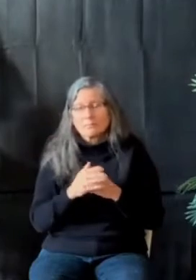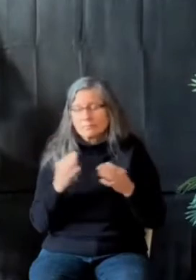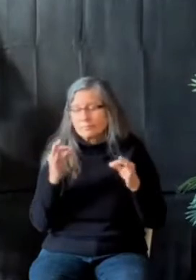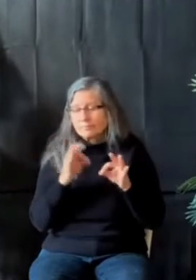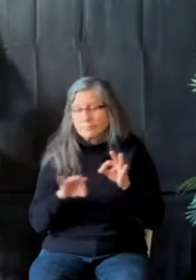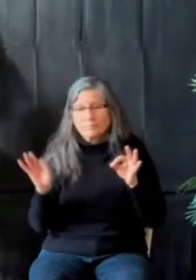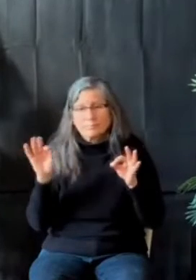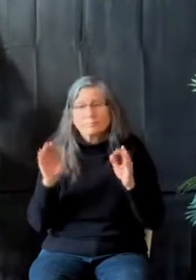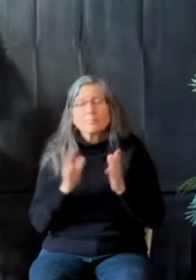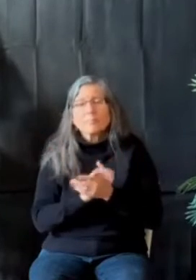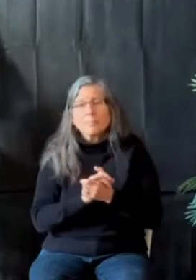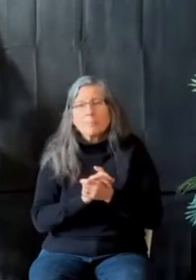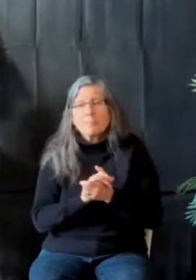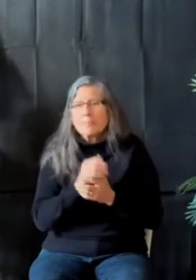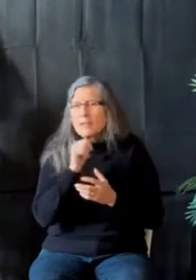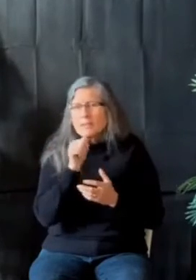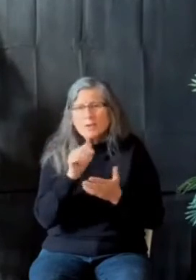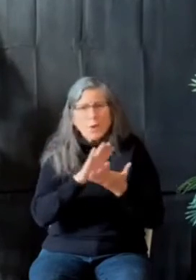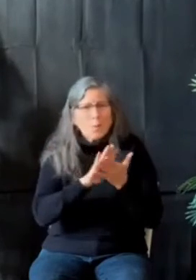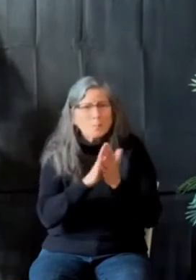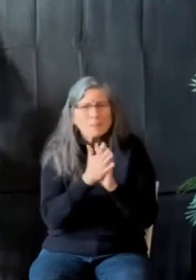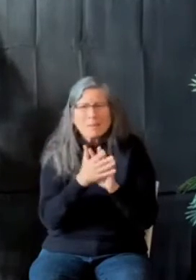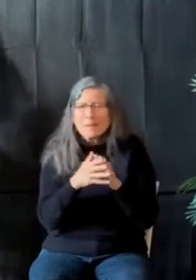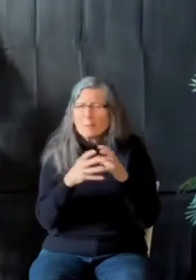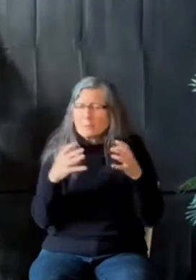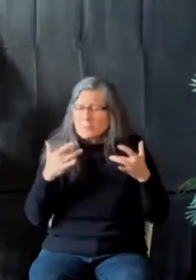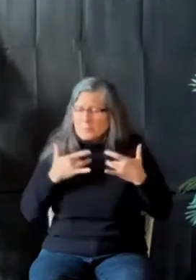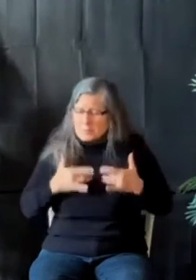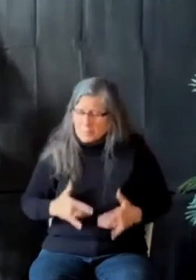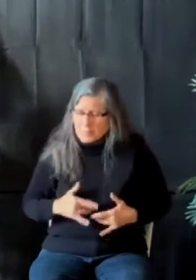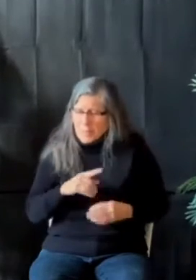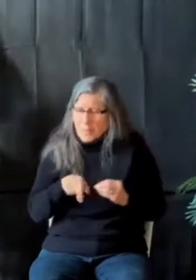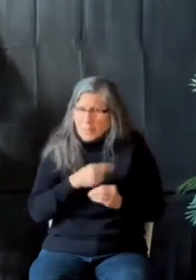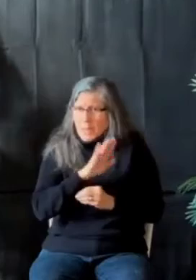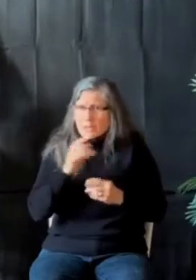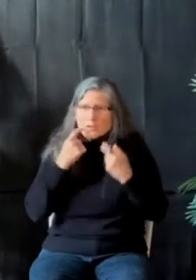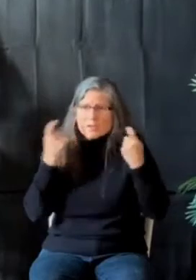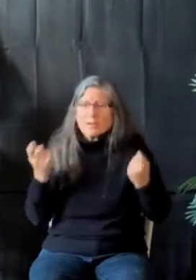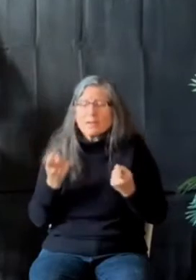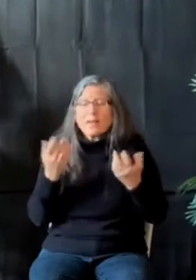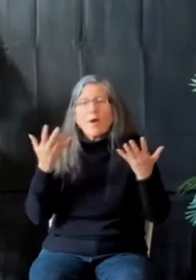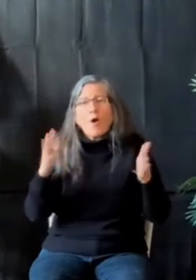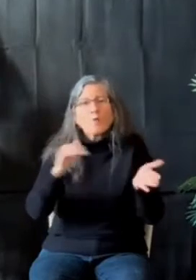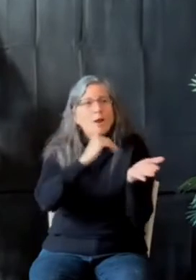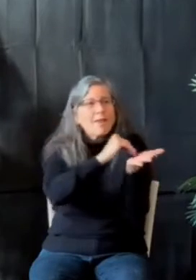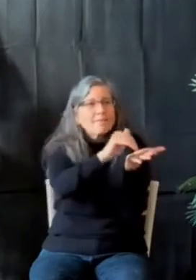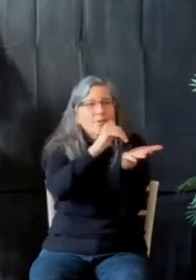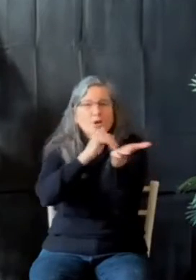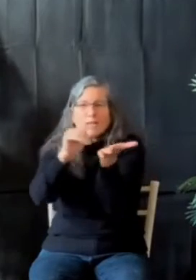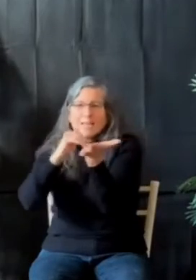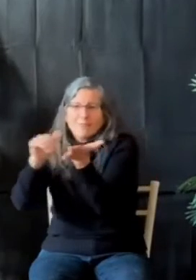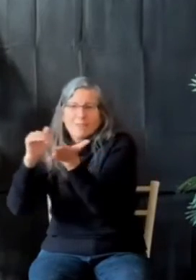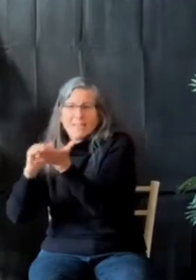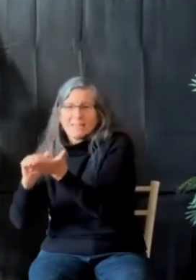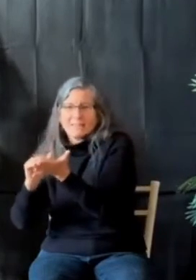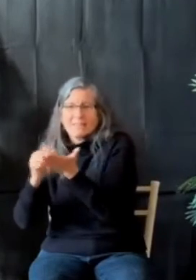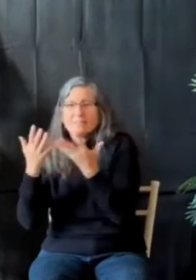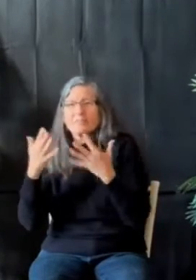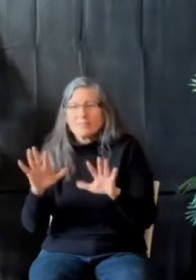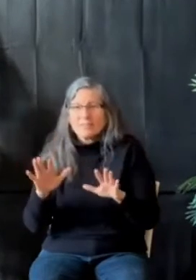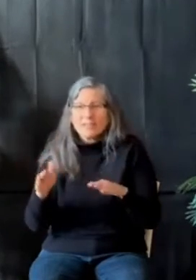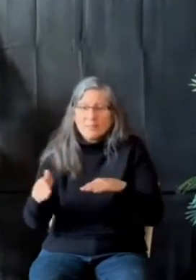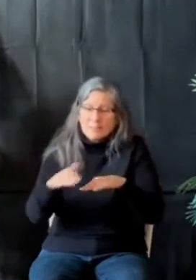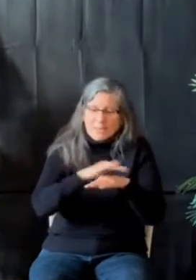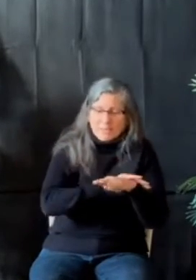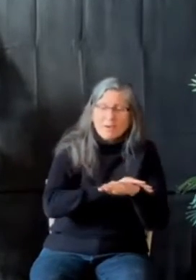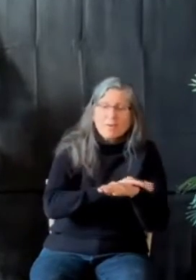That's why. So don't get too depressed about your sin. It's been forgiven. It's been